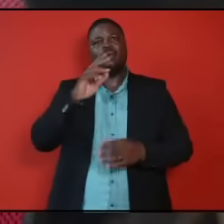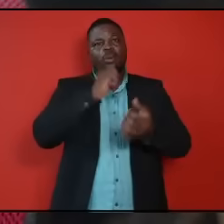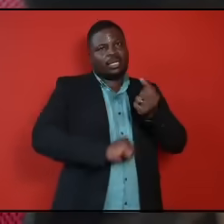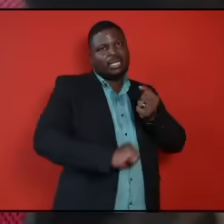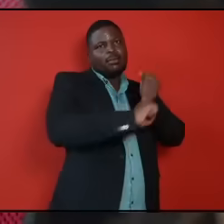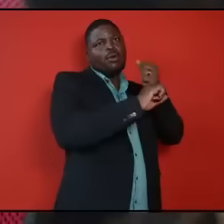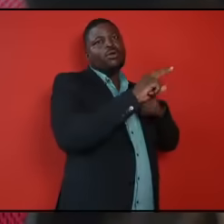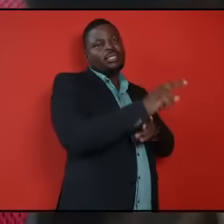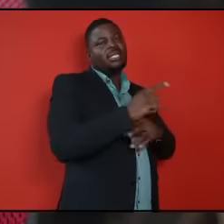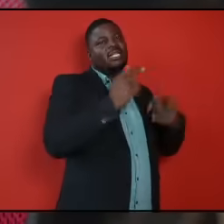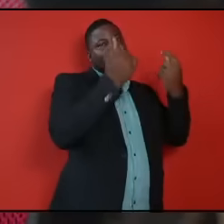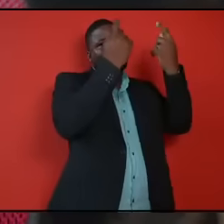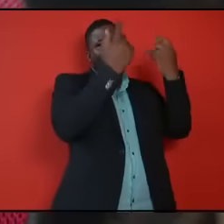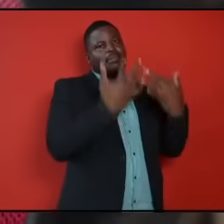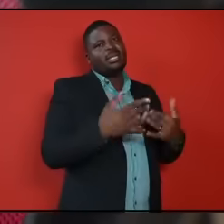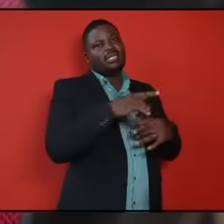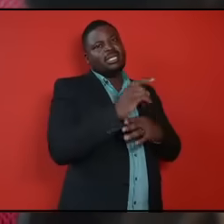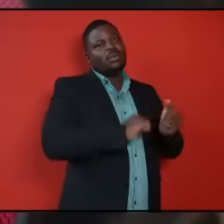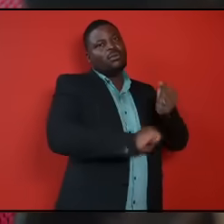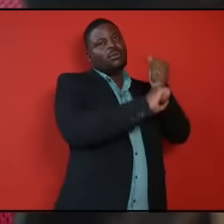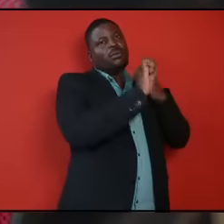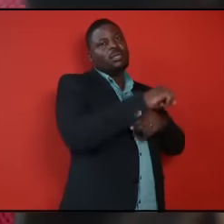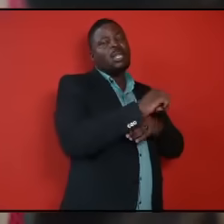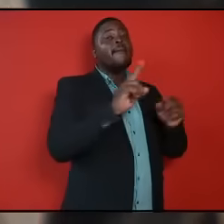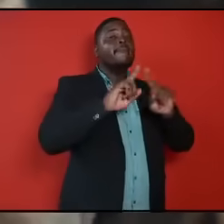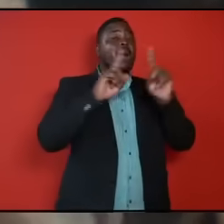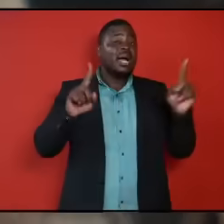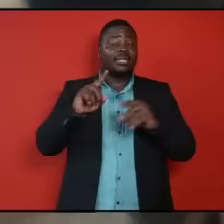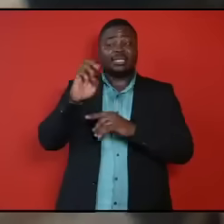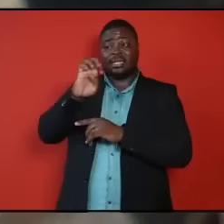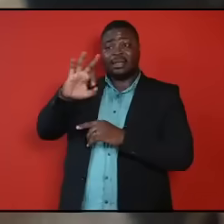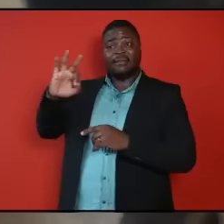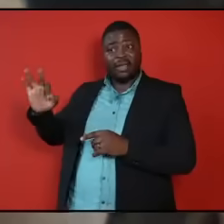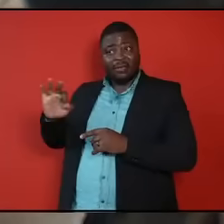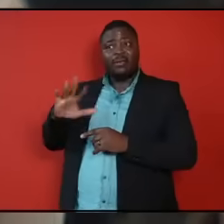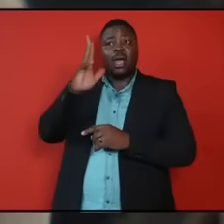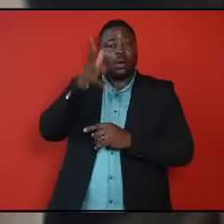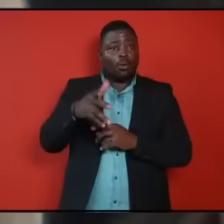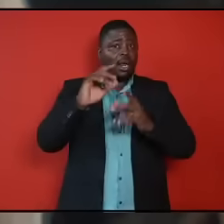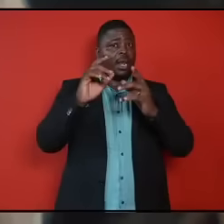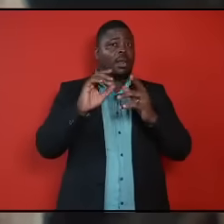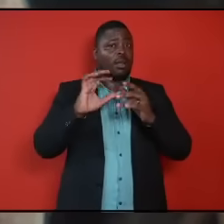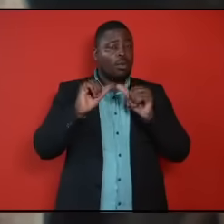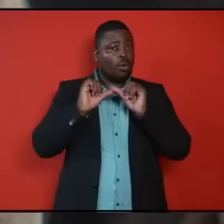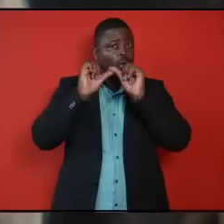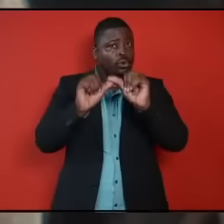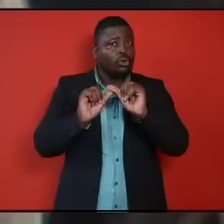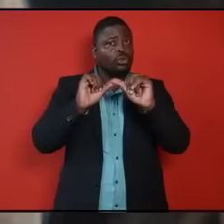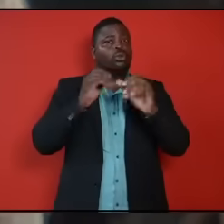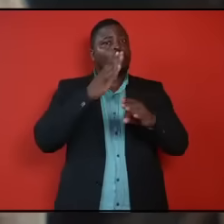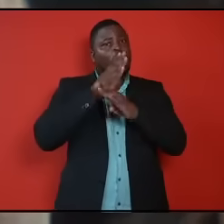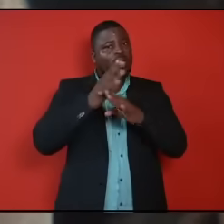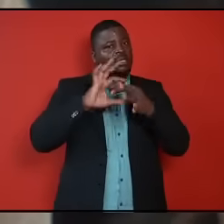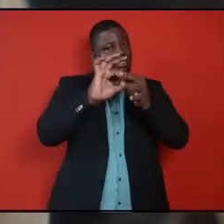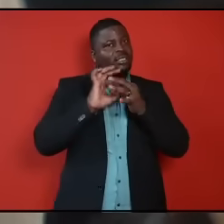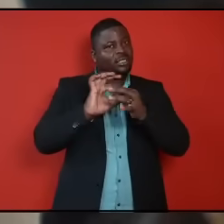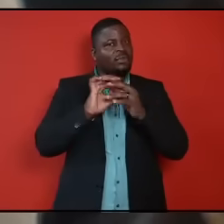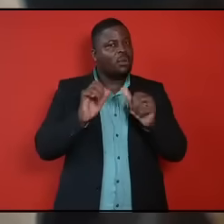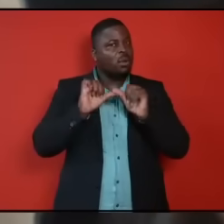what will it take for the EFF to continue that working relationship, especially here in Gauteng, especially as you